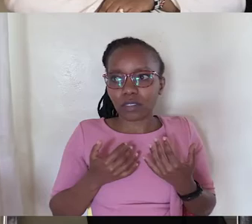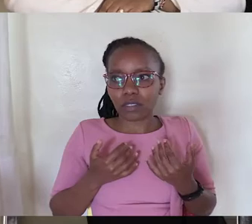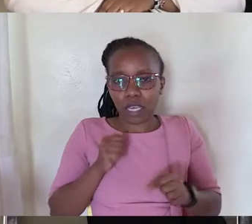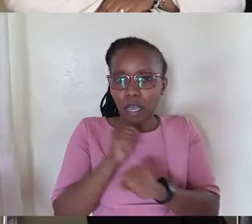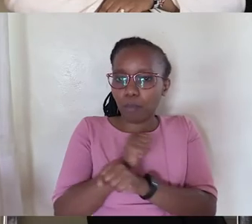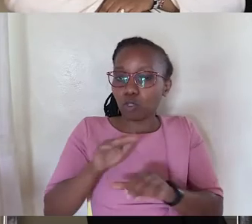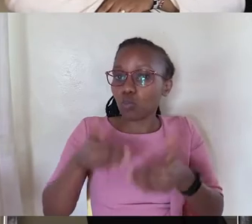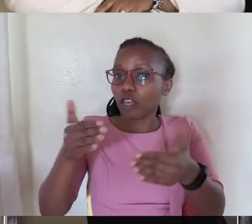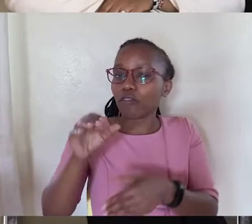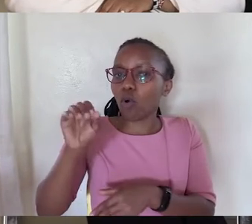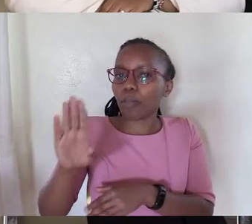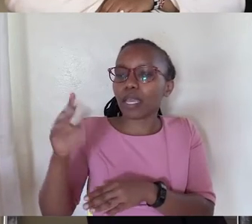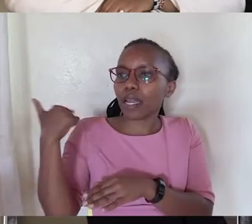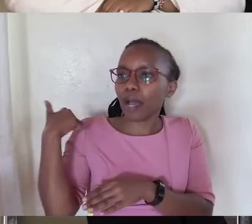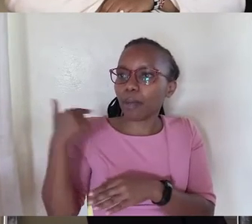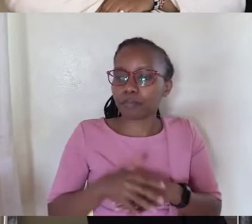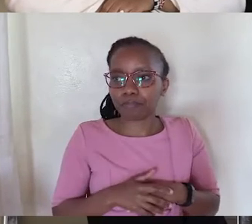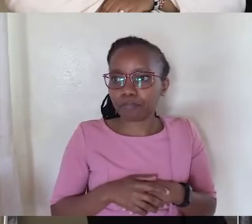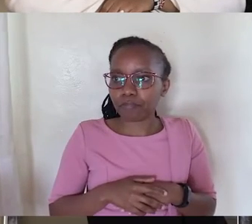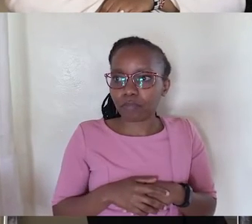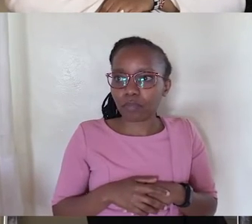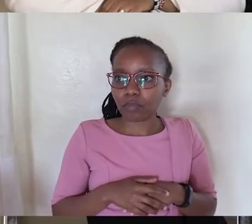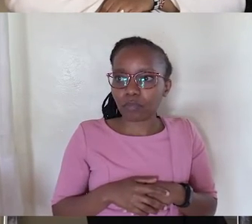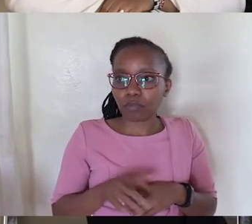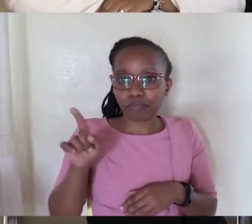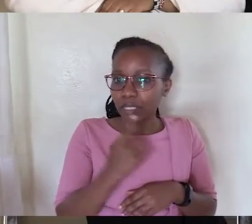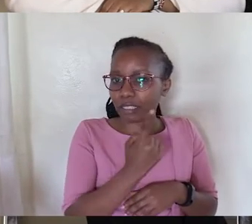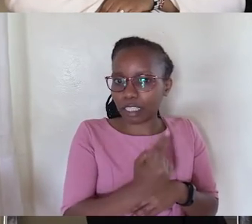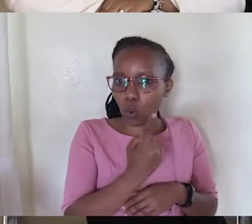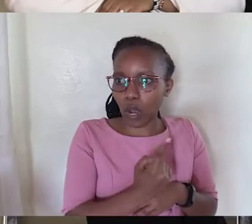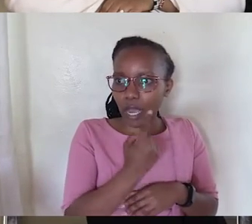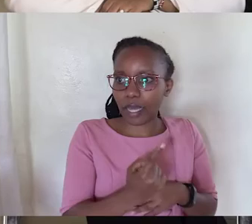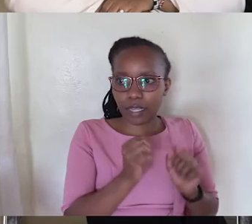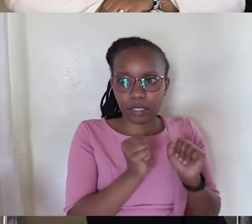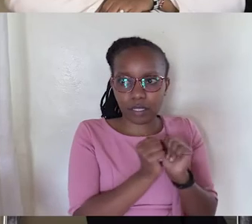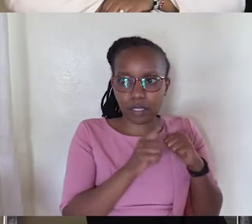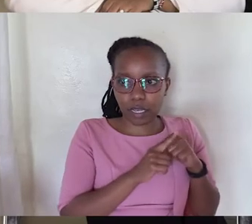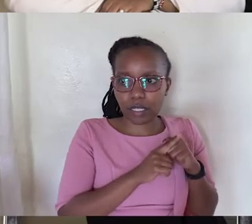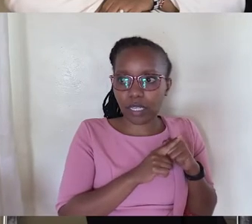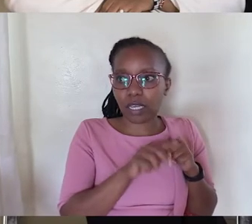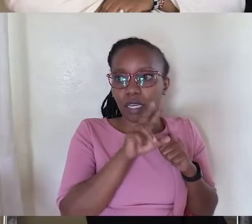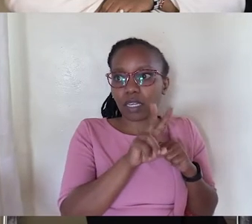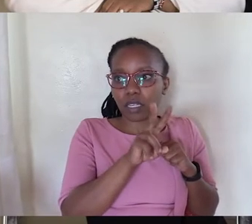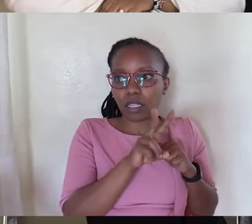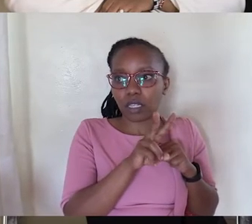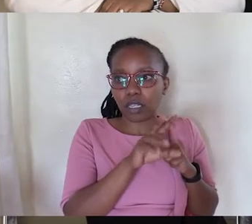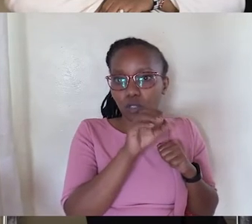OB. I went, and of course, that was in January